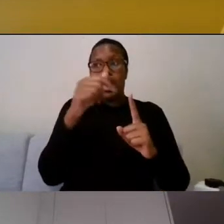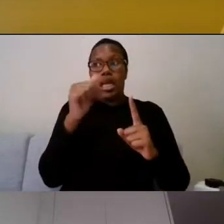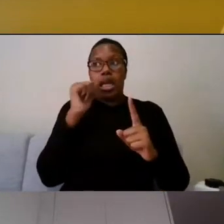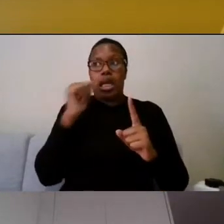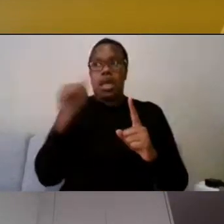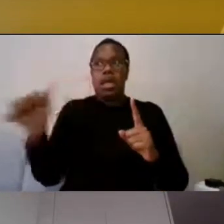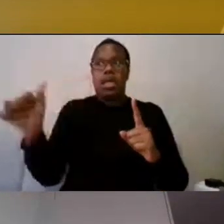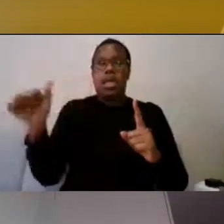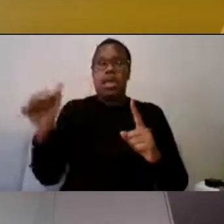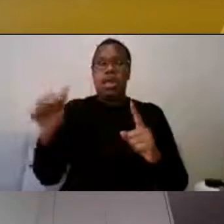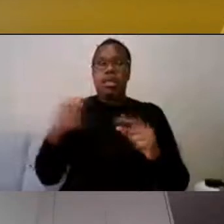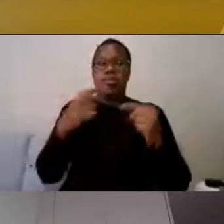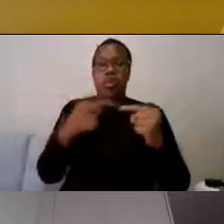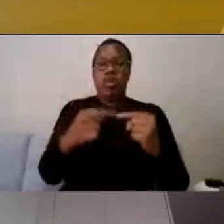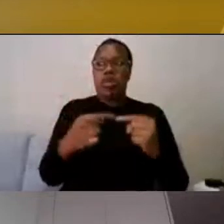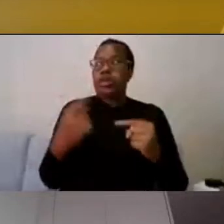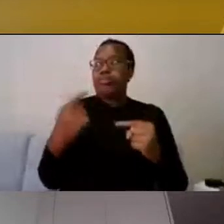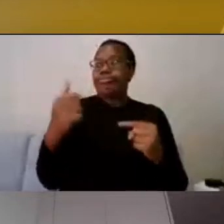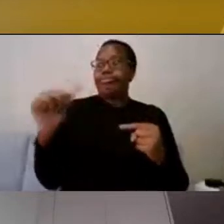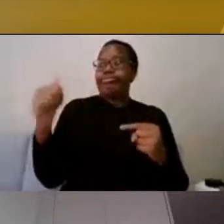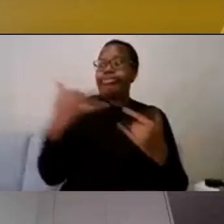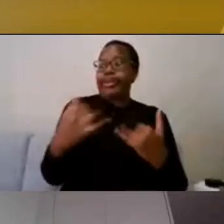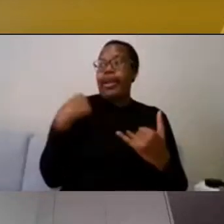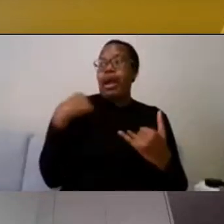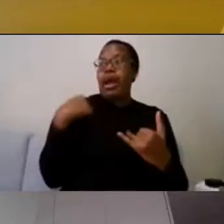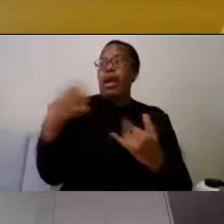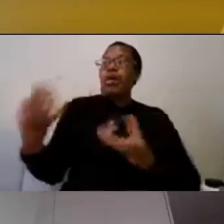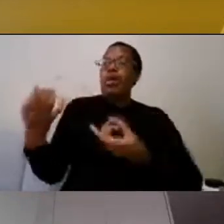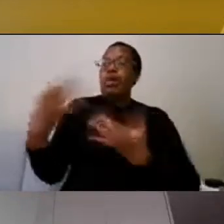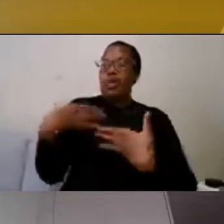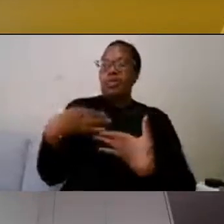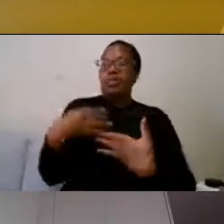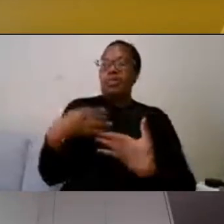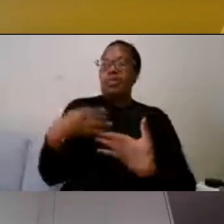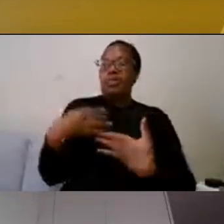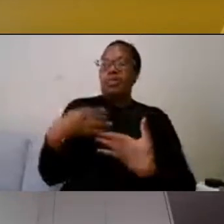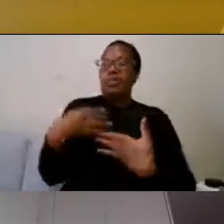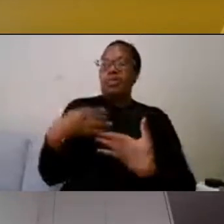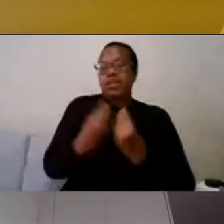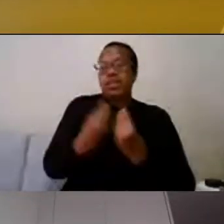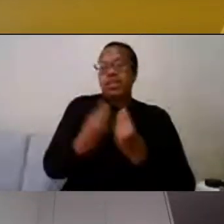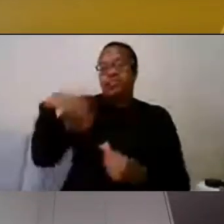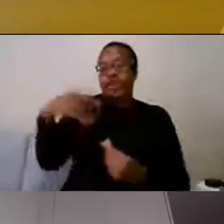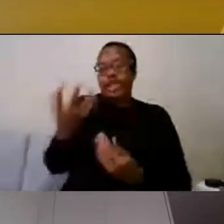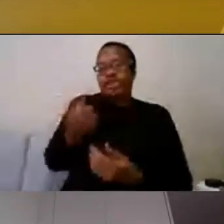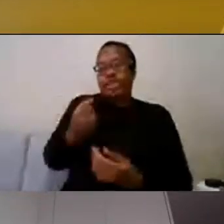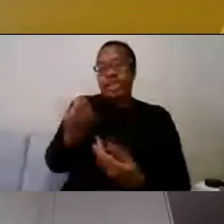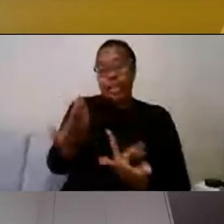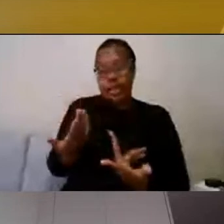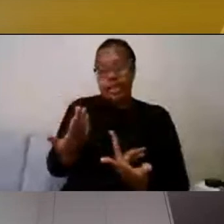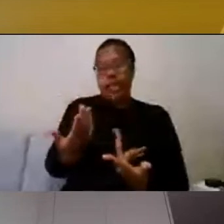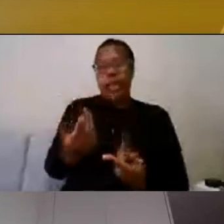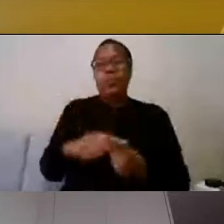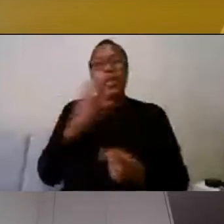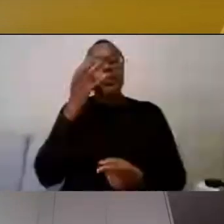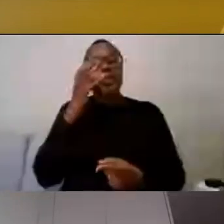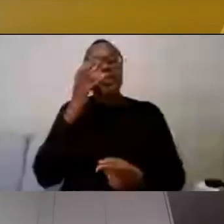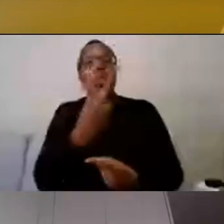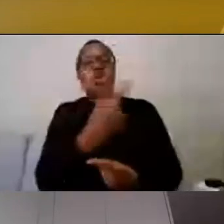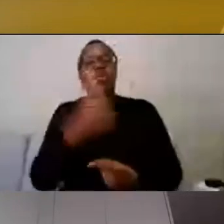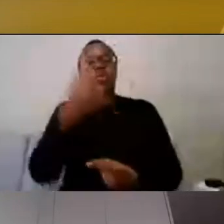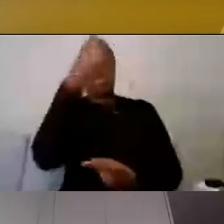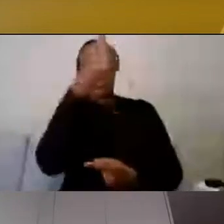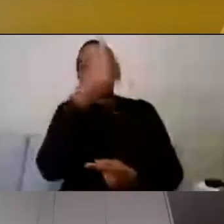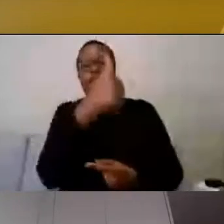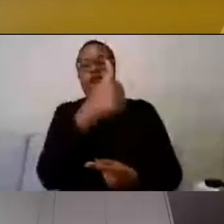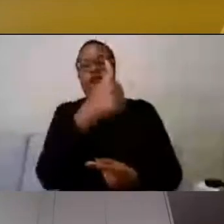me now, and who's meant to be emailing something which hasn't come yet. But I checked with the two chief magistrates.